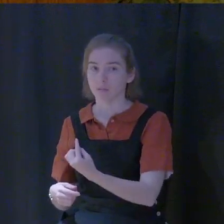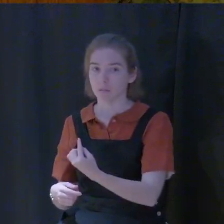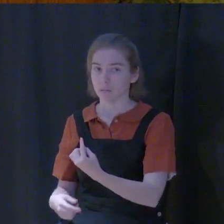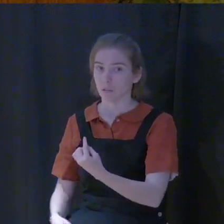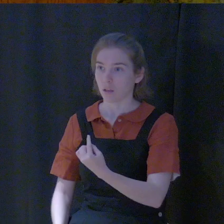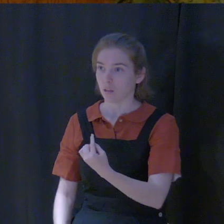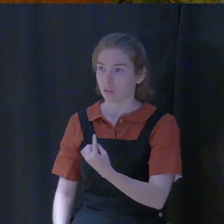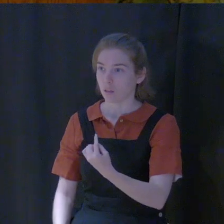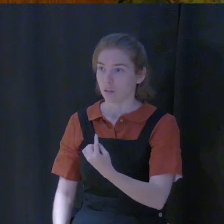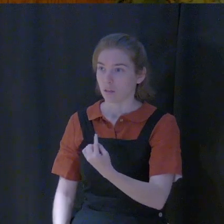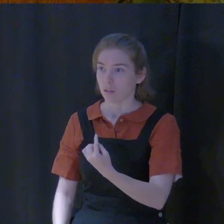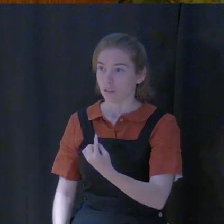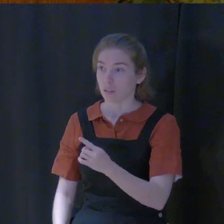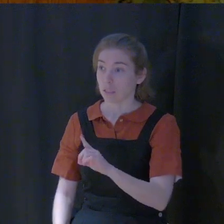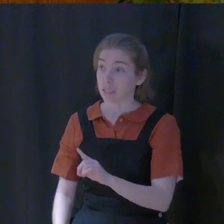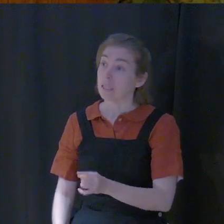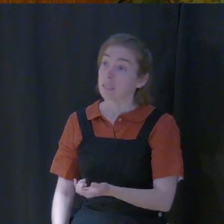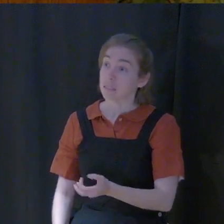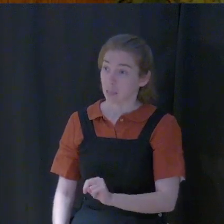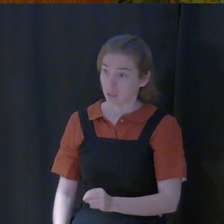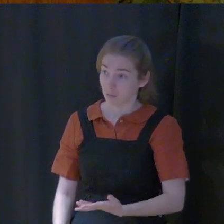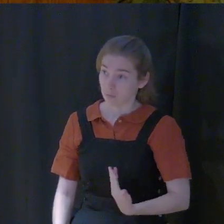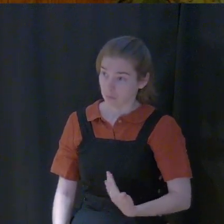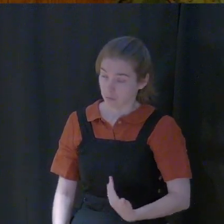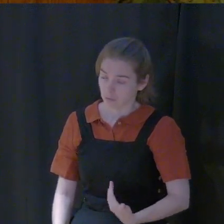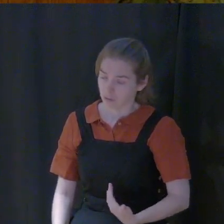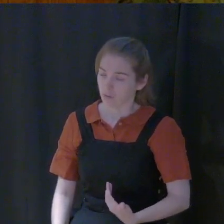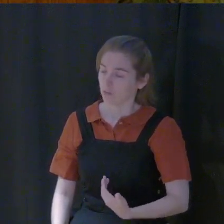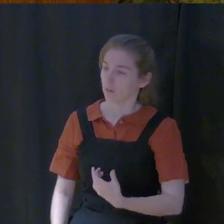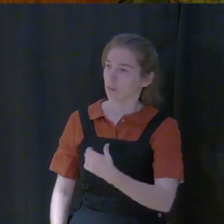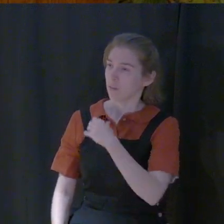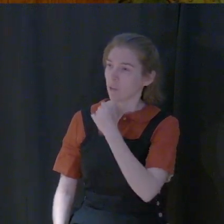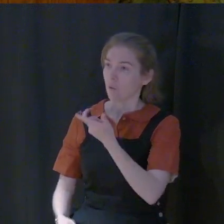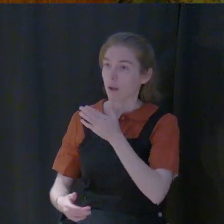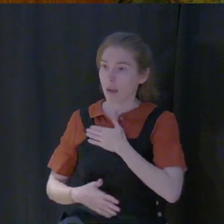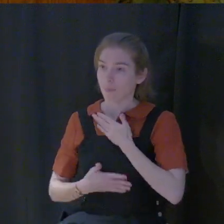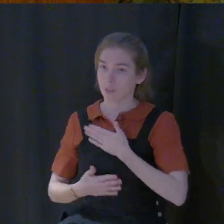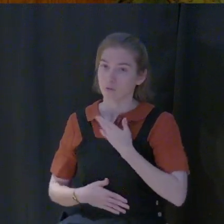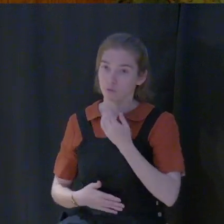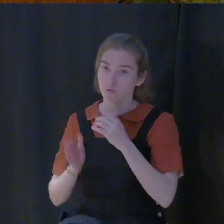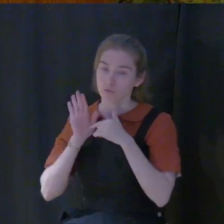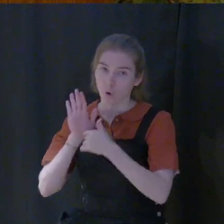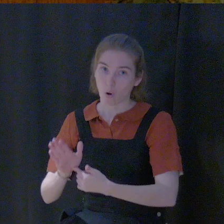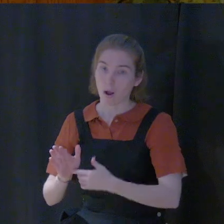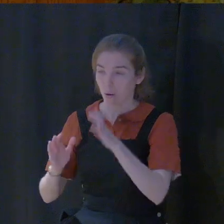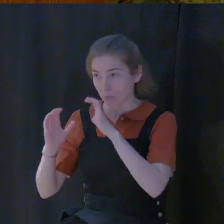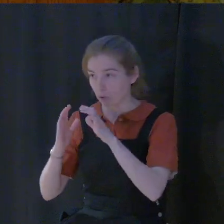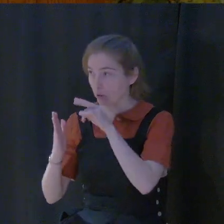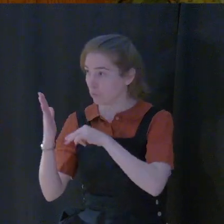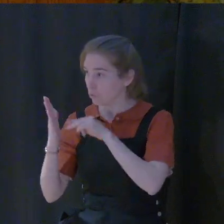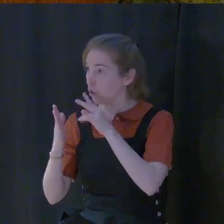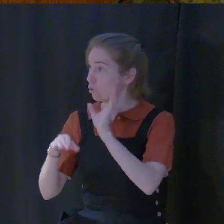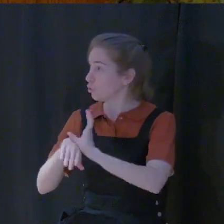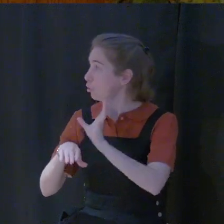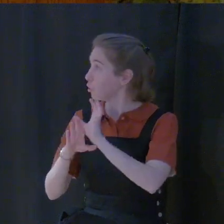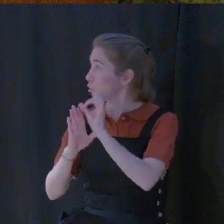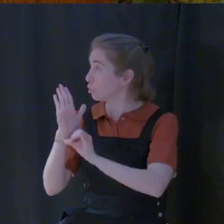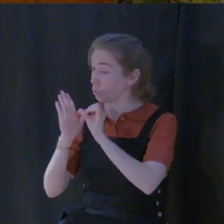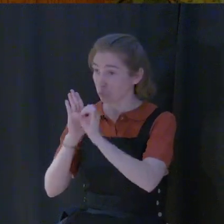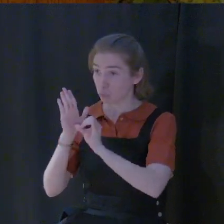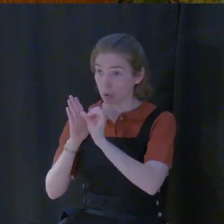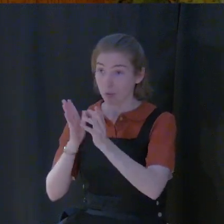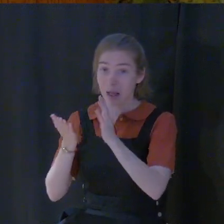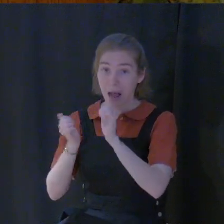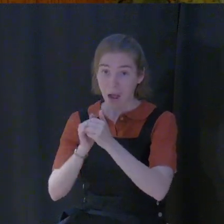out and I look during song service at something. If you want to see what I looked at, I'd be glad to show you. I was looking at our church's YouTube channel to see